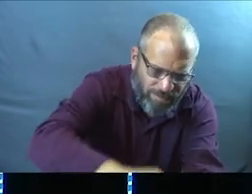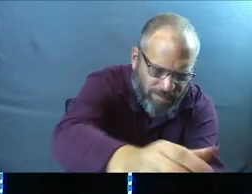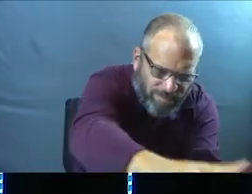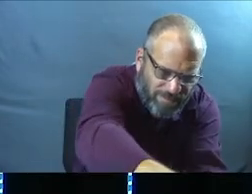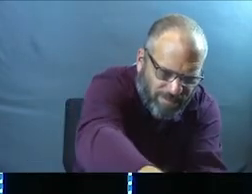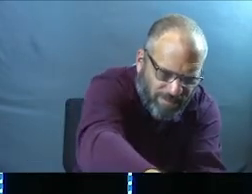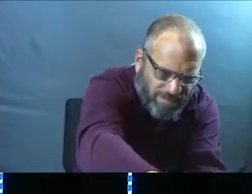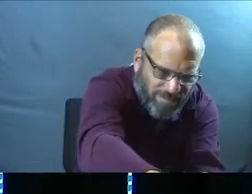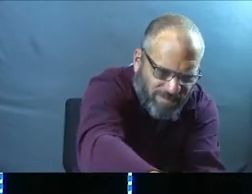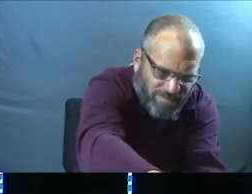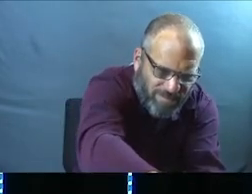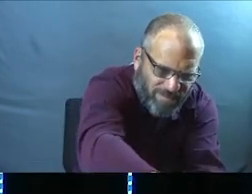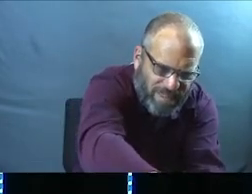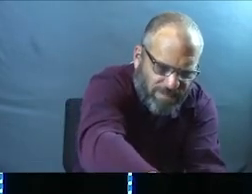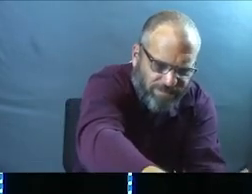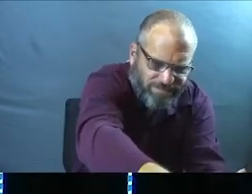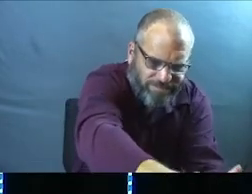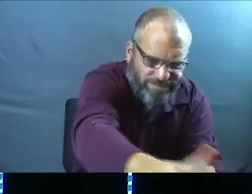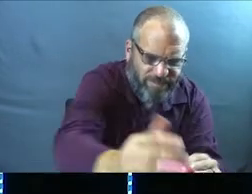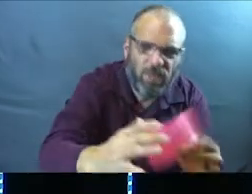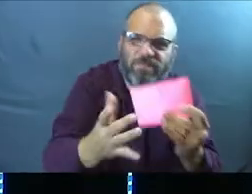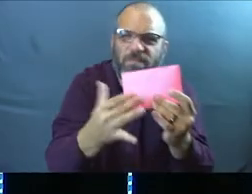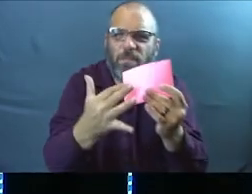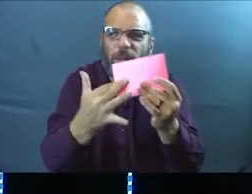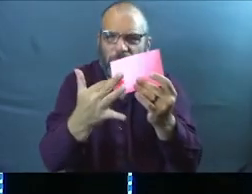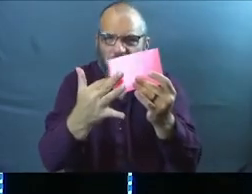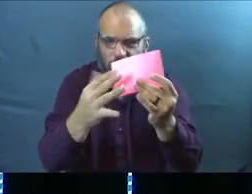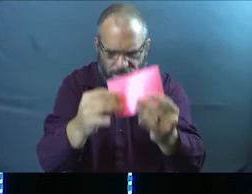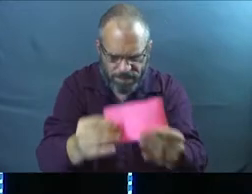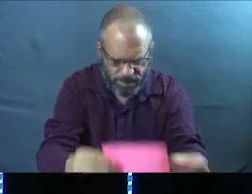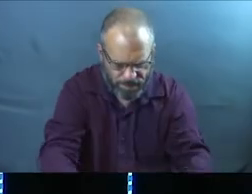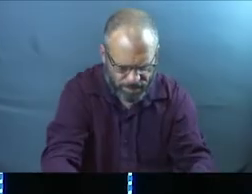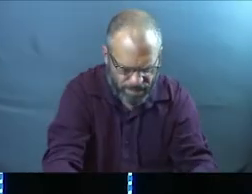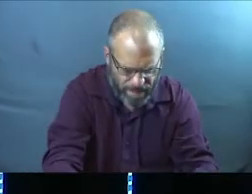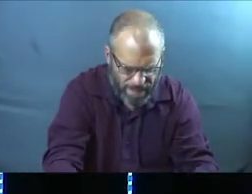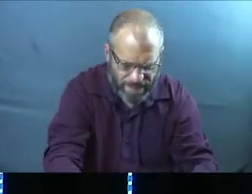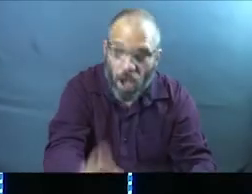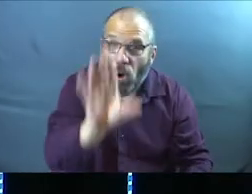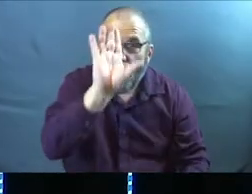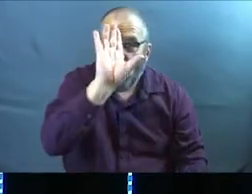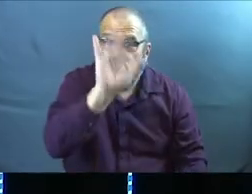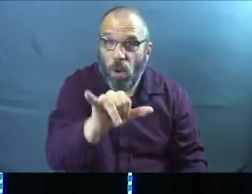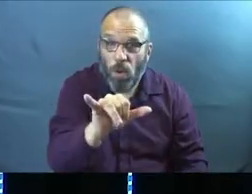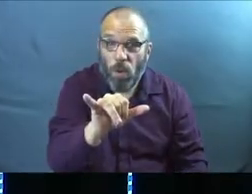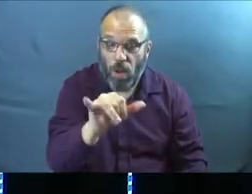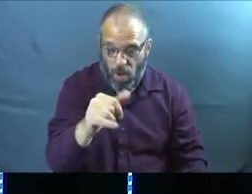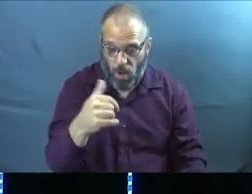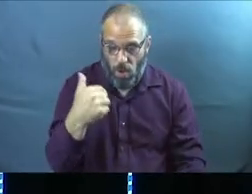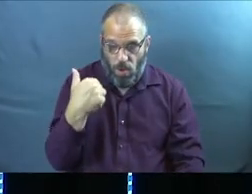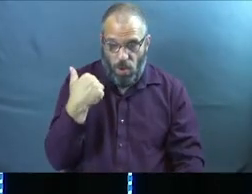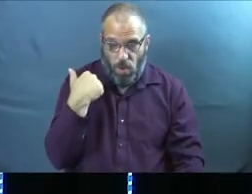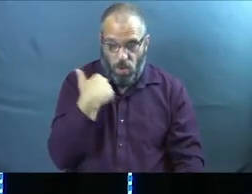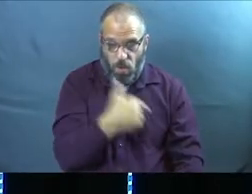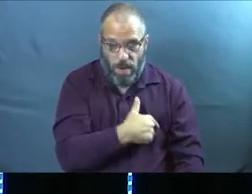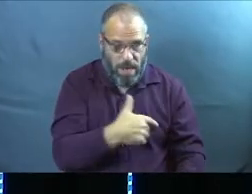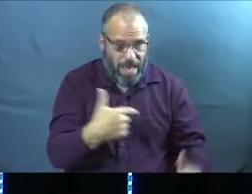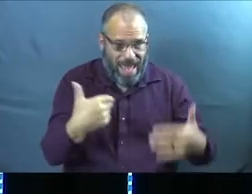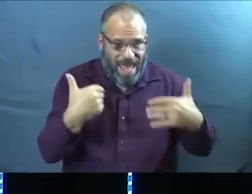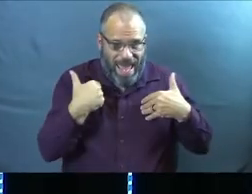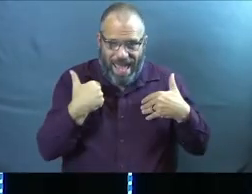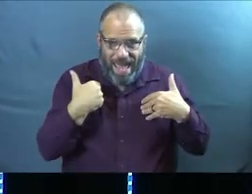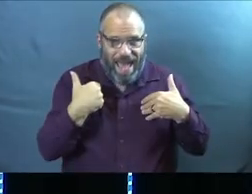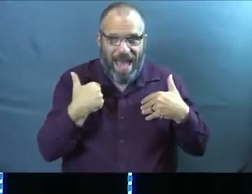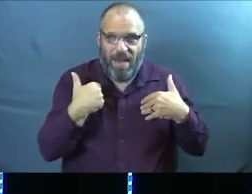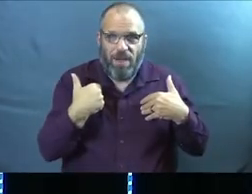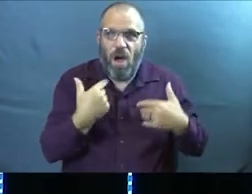And I want you to look at that box for a second. And I want you to realize that we've all got